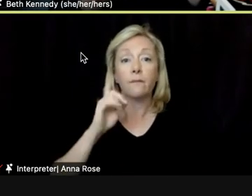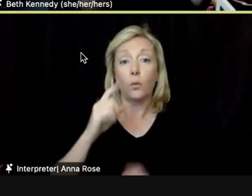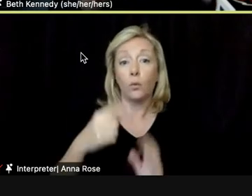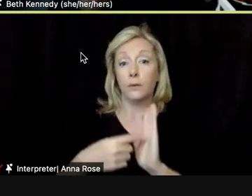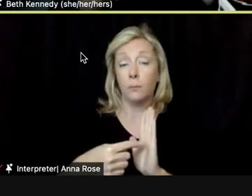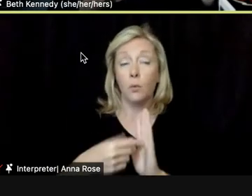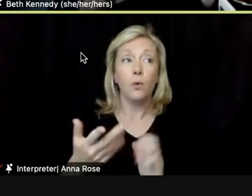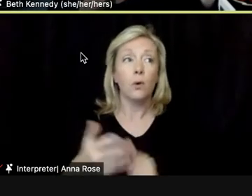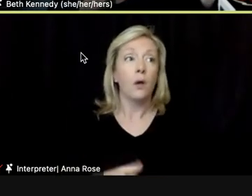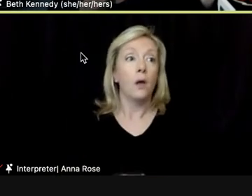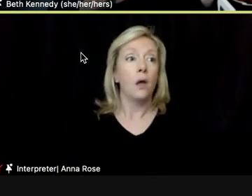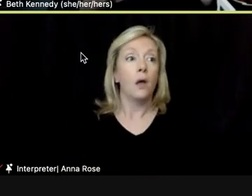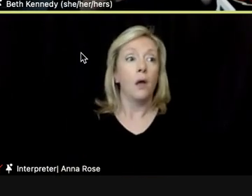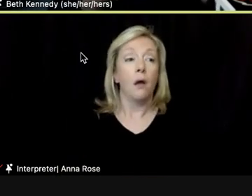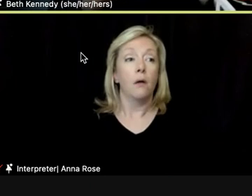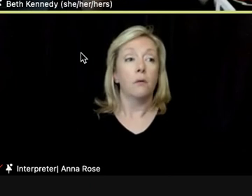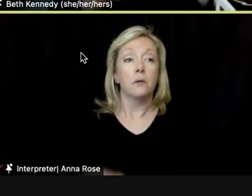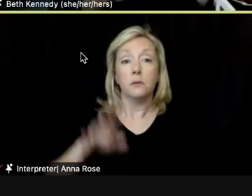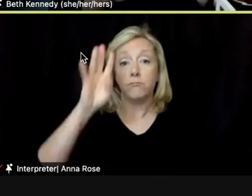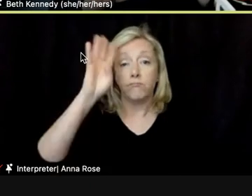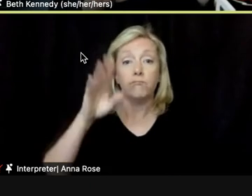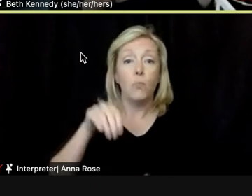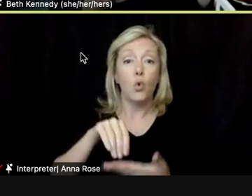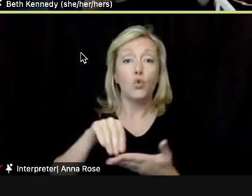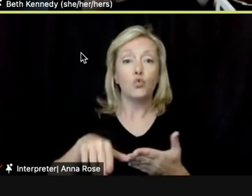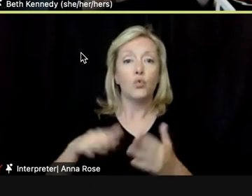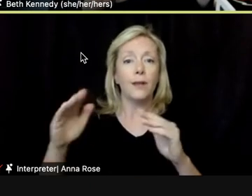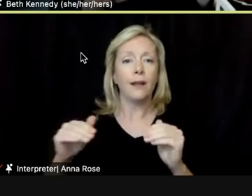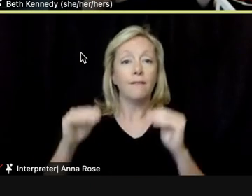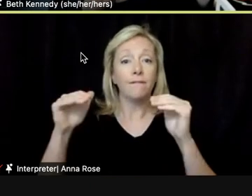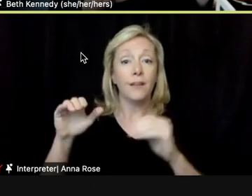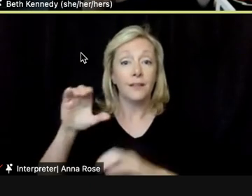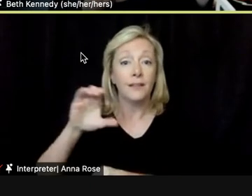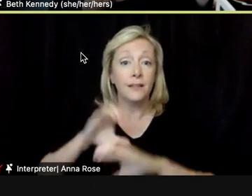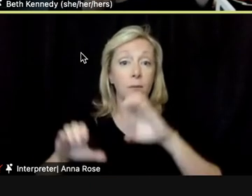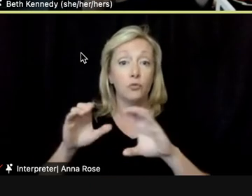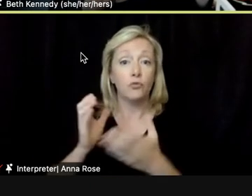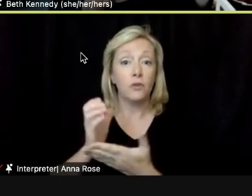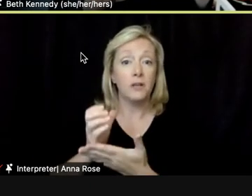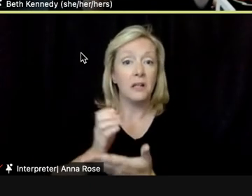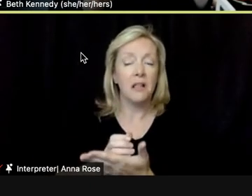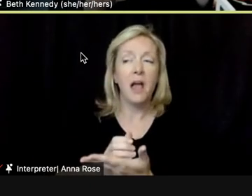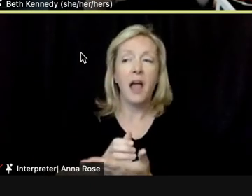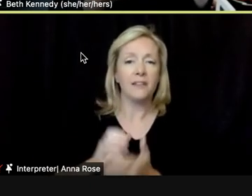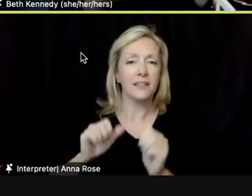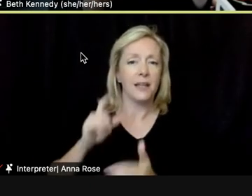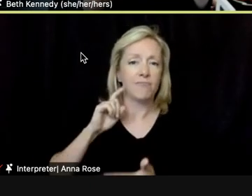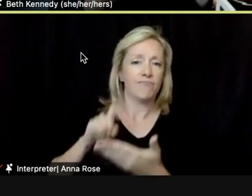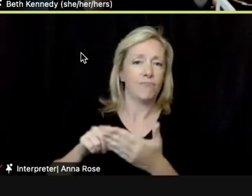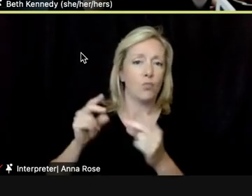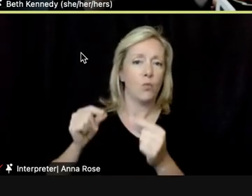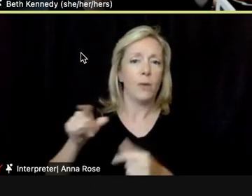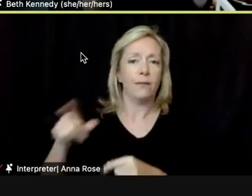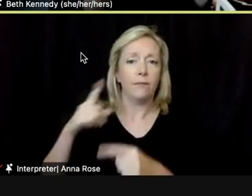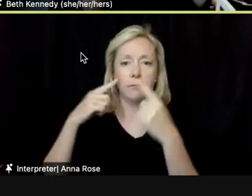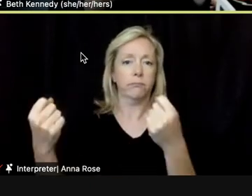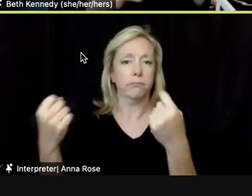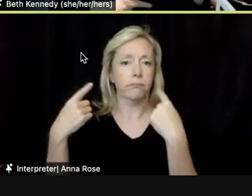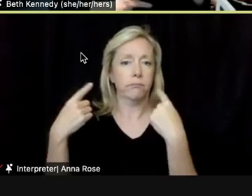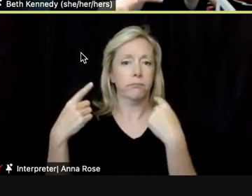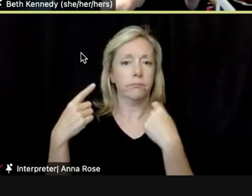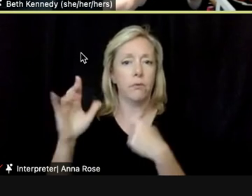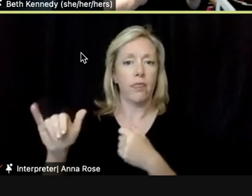like advanced chemistry, that they don't really get what the teacher's talking about, like the concept's not